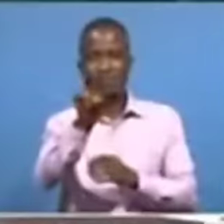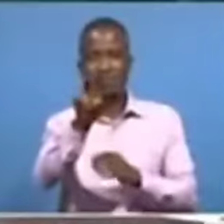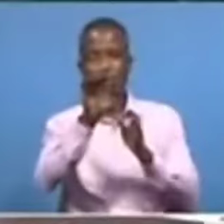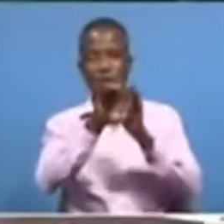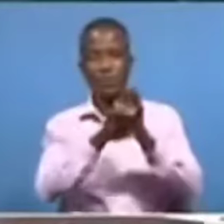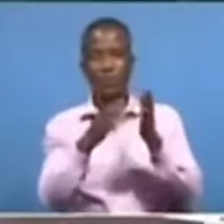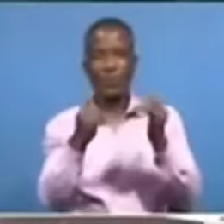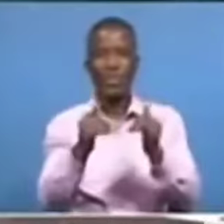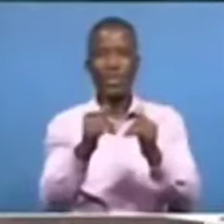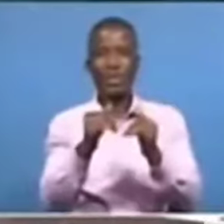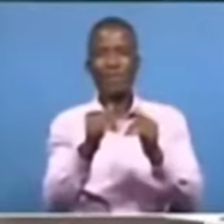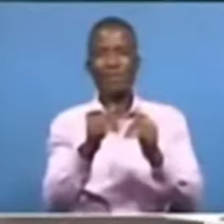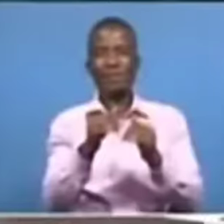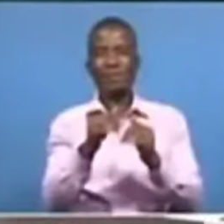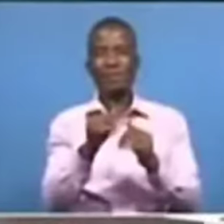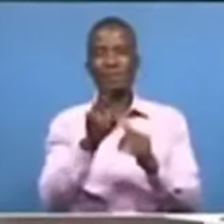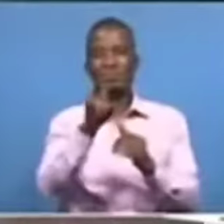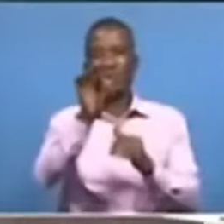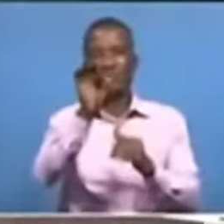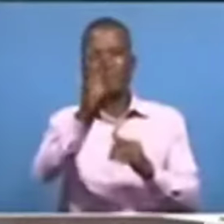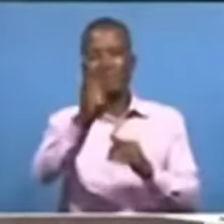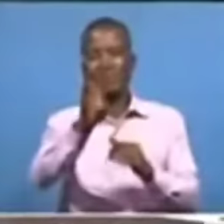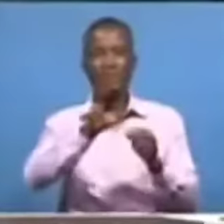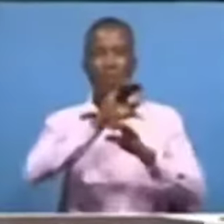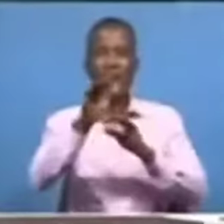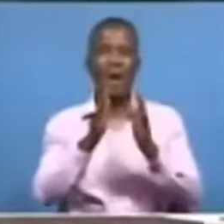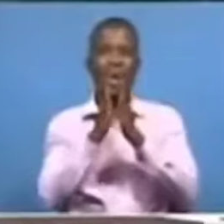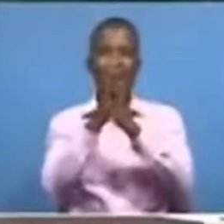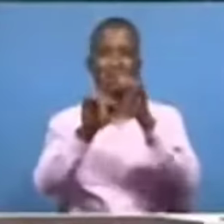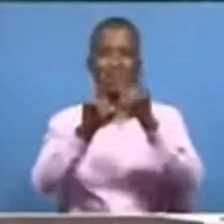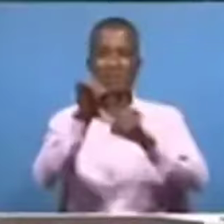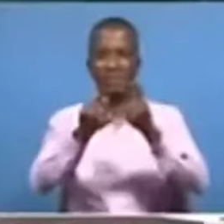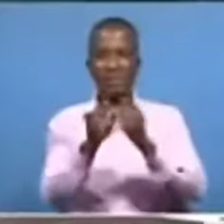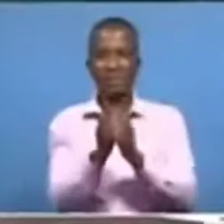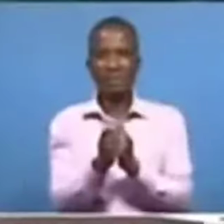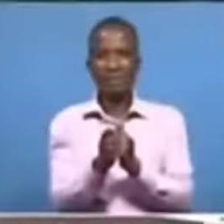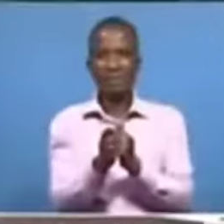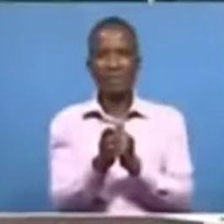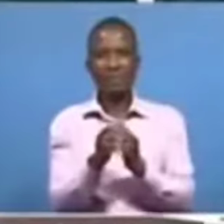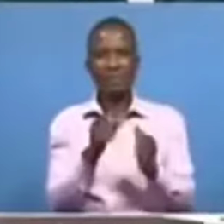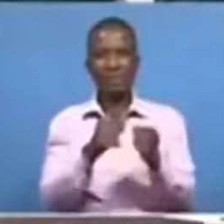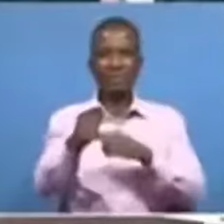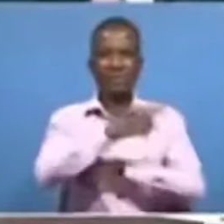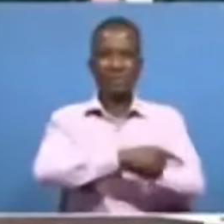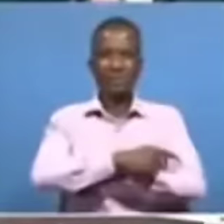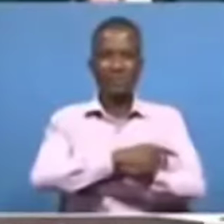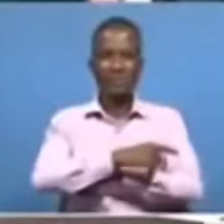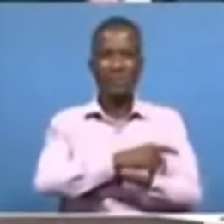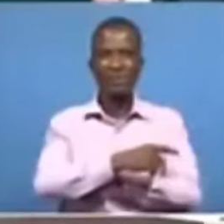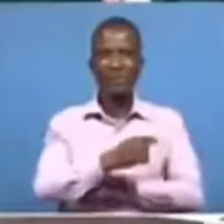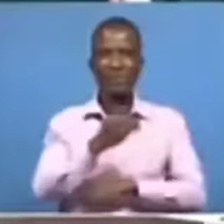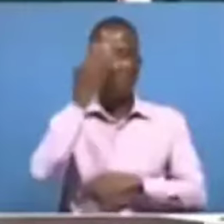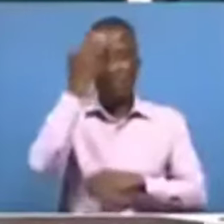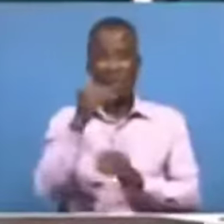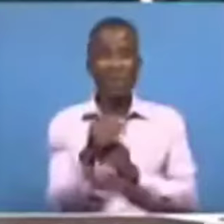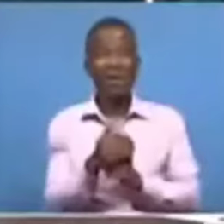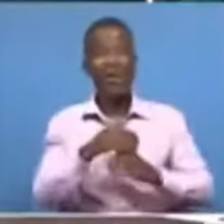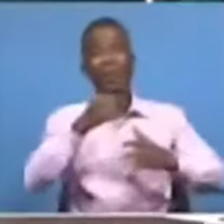Article 296. And the question we always ask, which we would like to reiterate today, is that why must we go